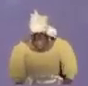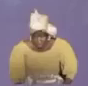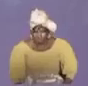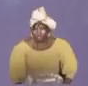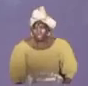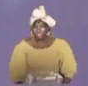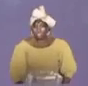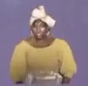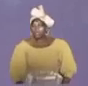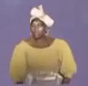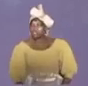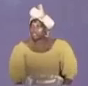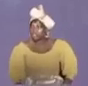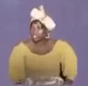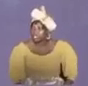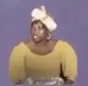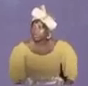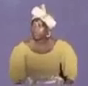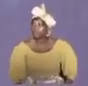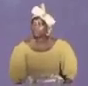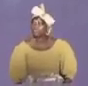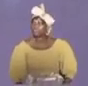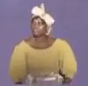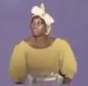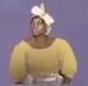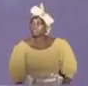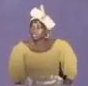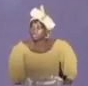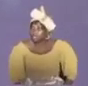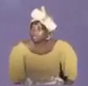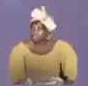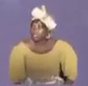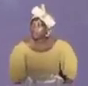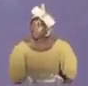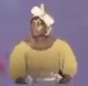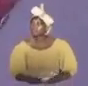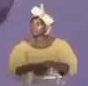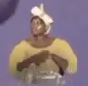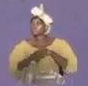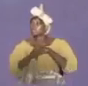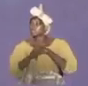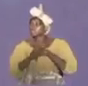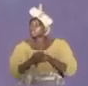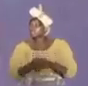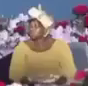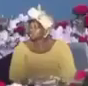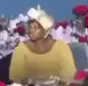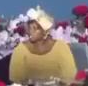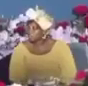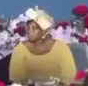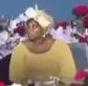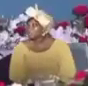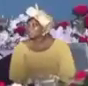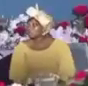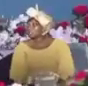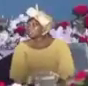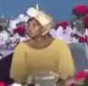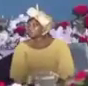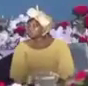Yes, the world will bow down and say you are God.